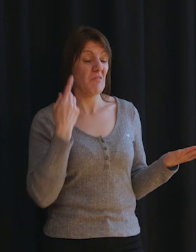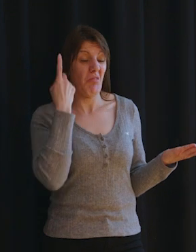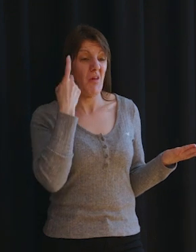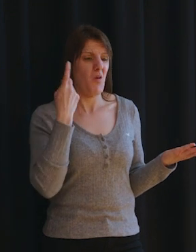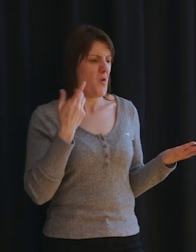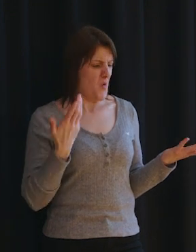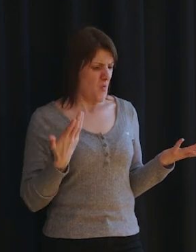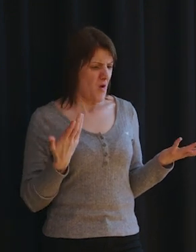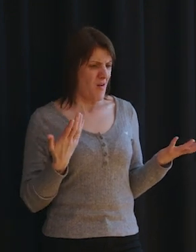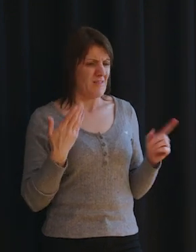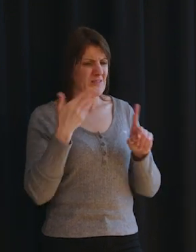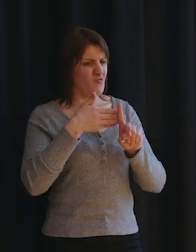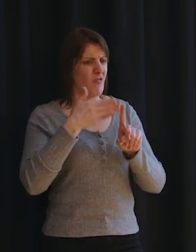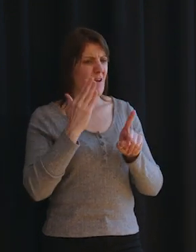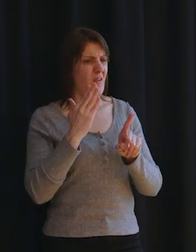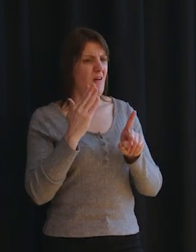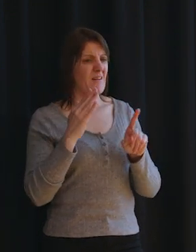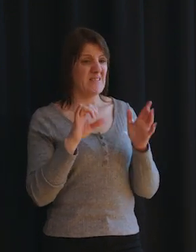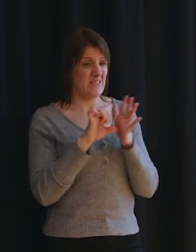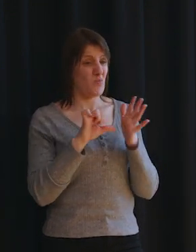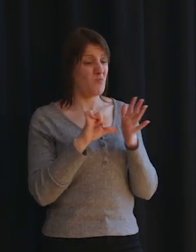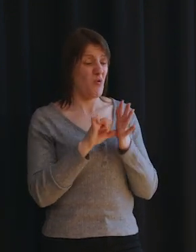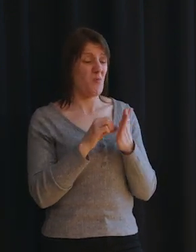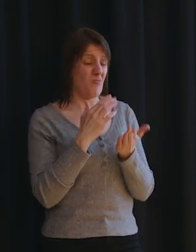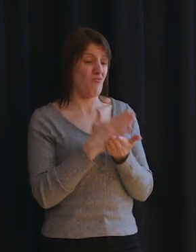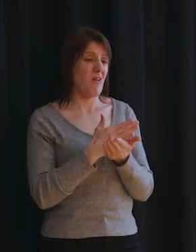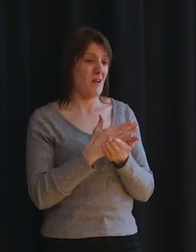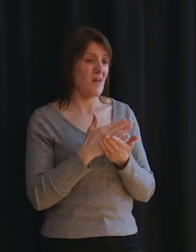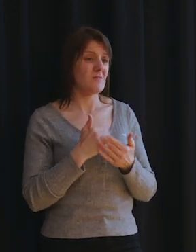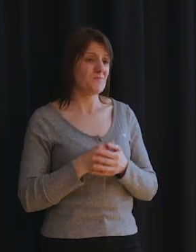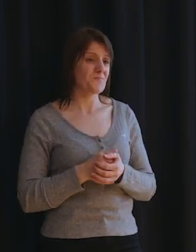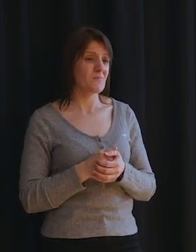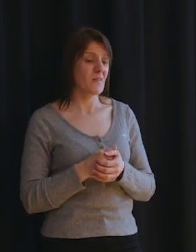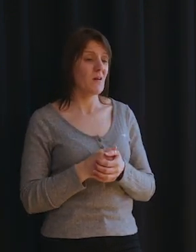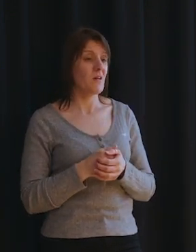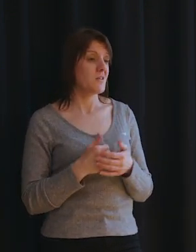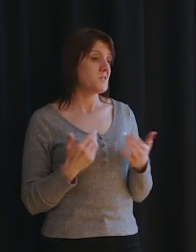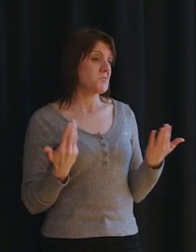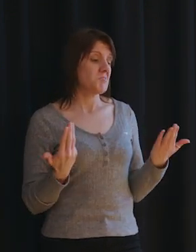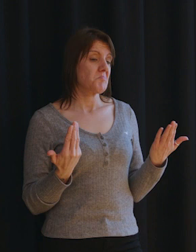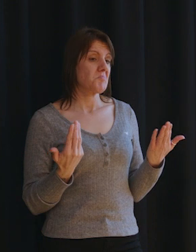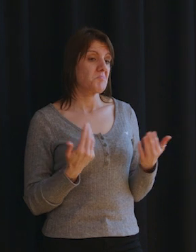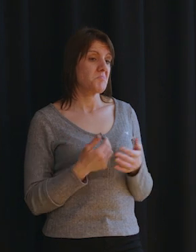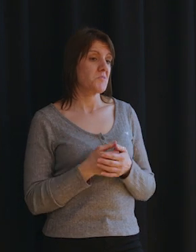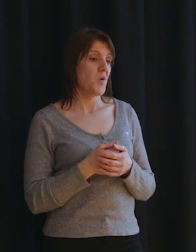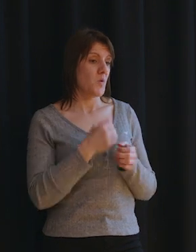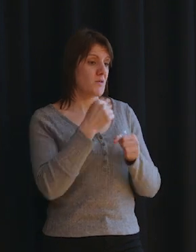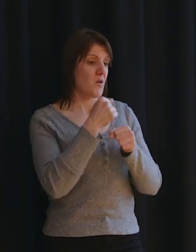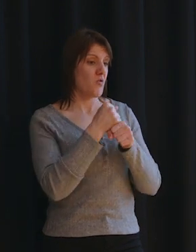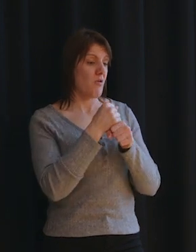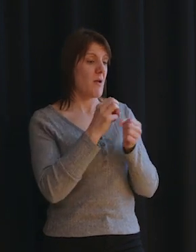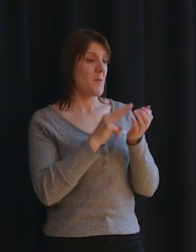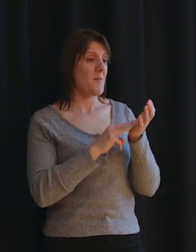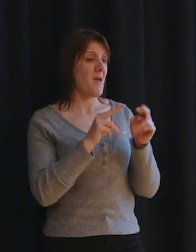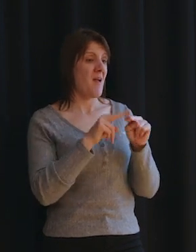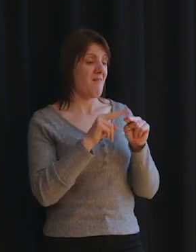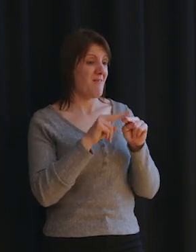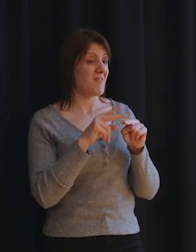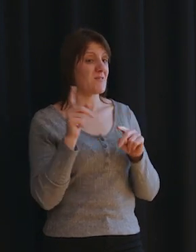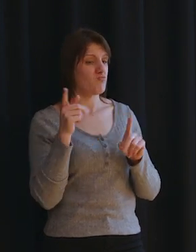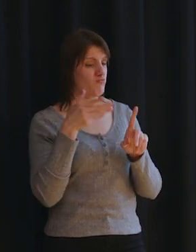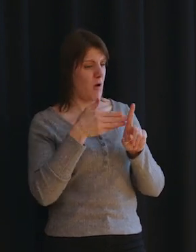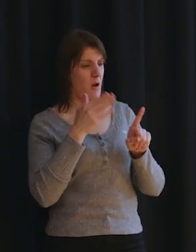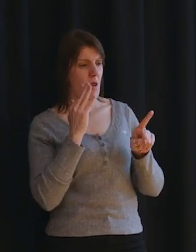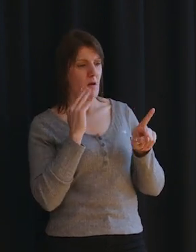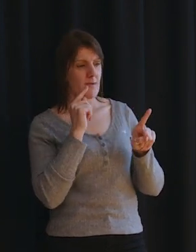or didn't kind of recognise it as a problem either. And it was kind of the grandparent who'd kind of recognised there could have been a